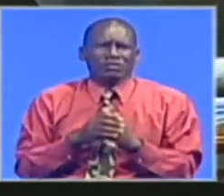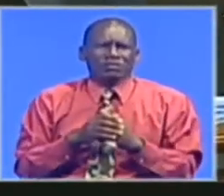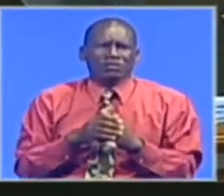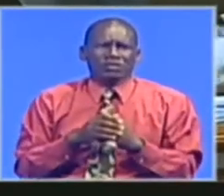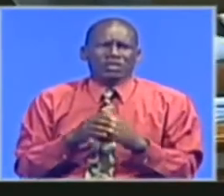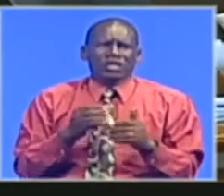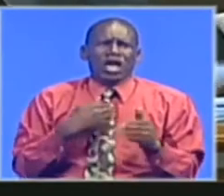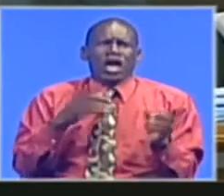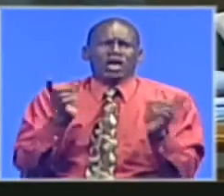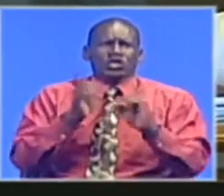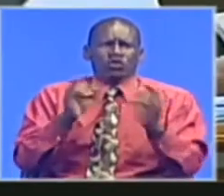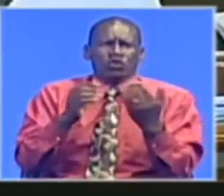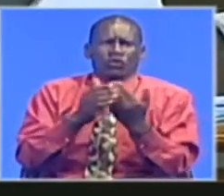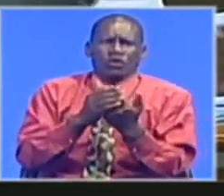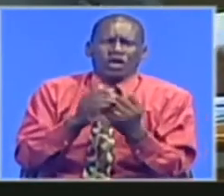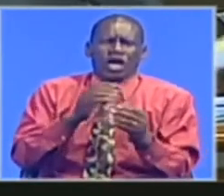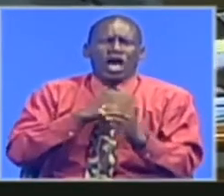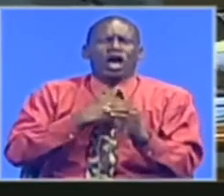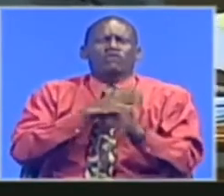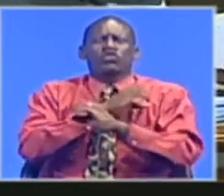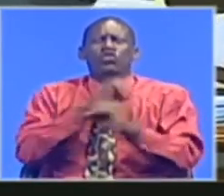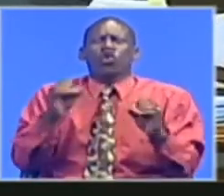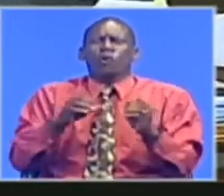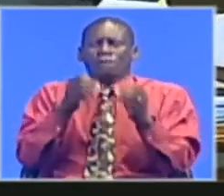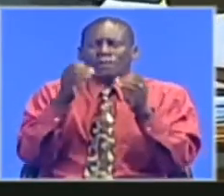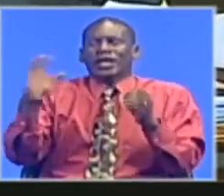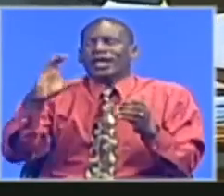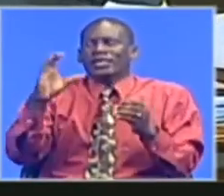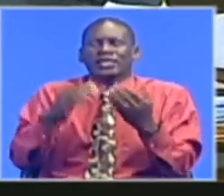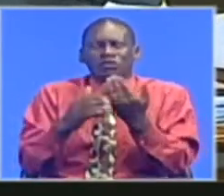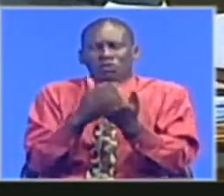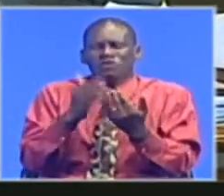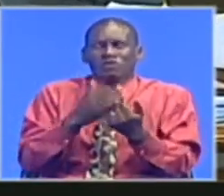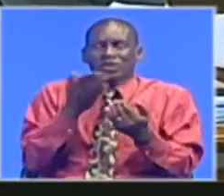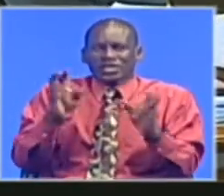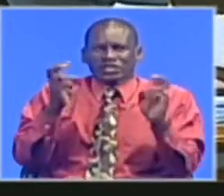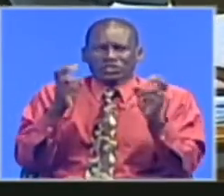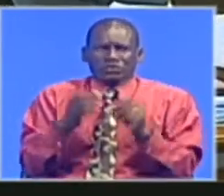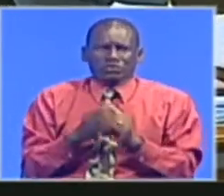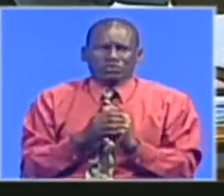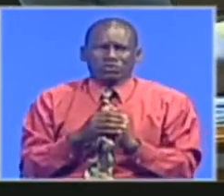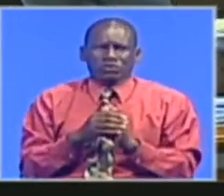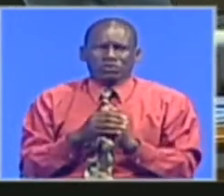had no favorite candidate in this matter.